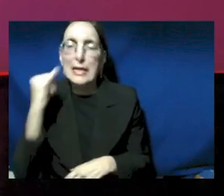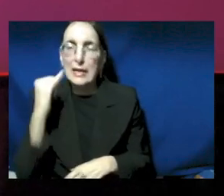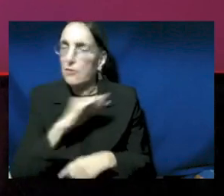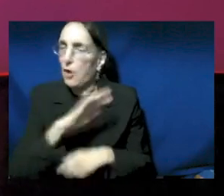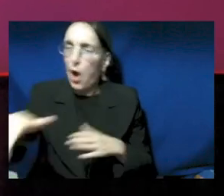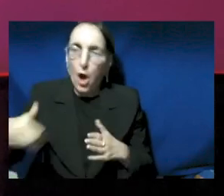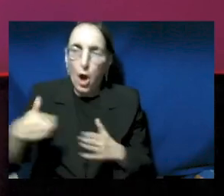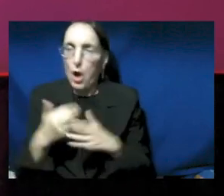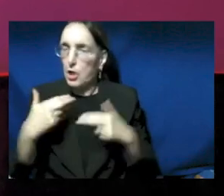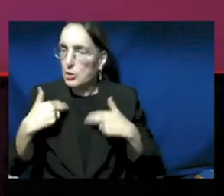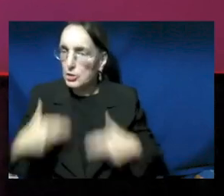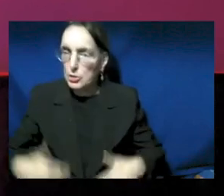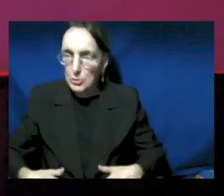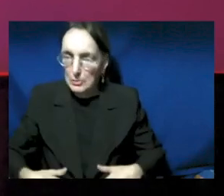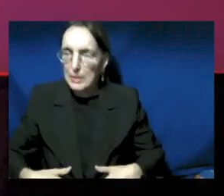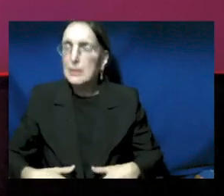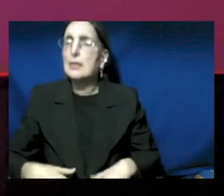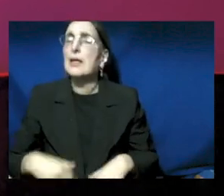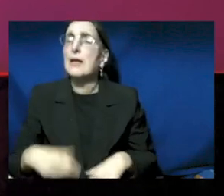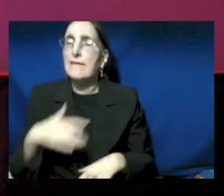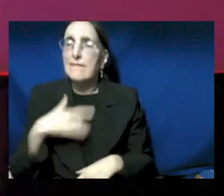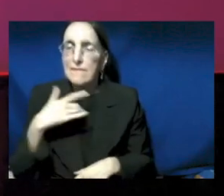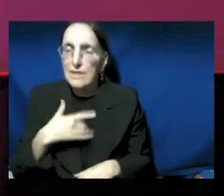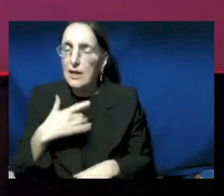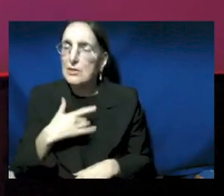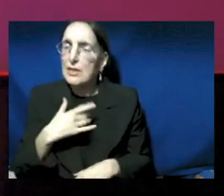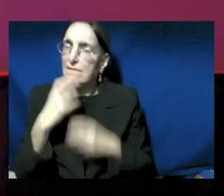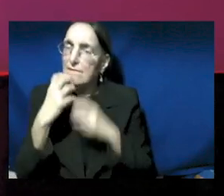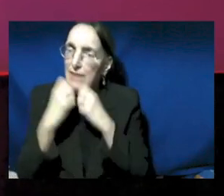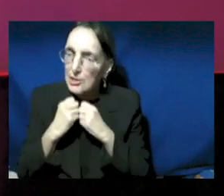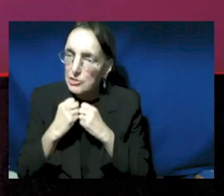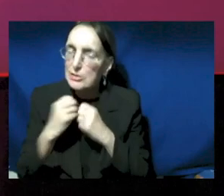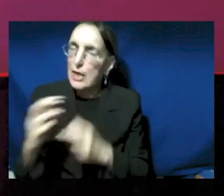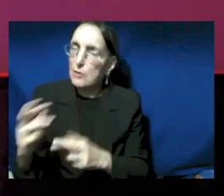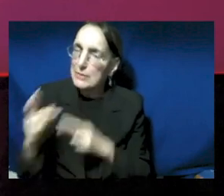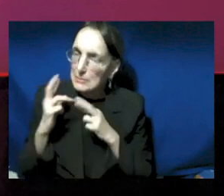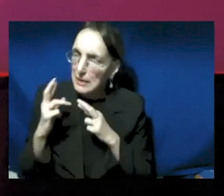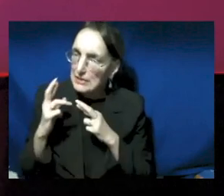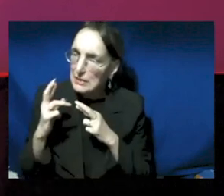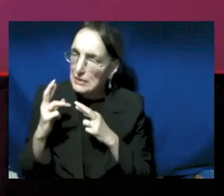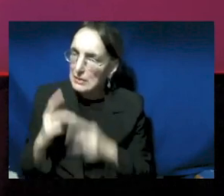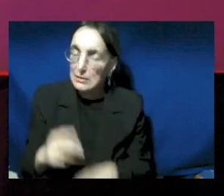felt valued and respected? I didn't say you had to like them.